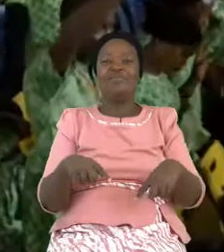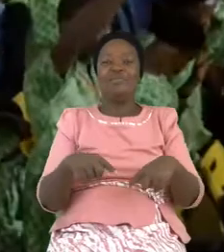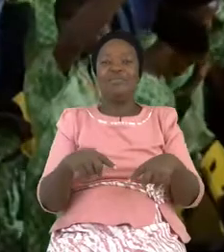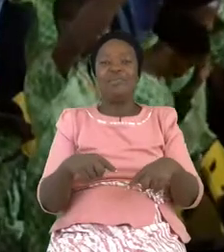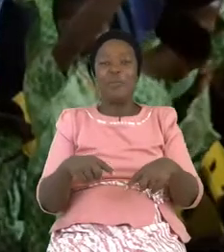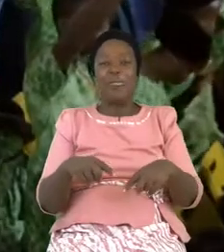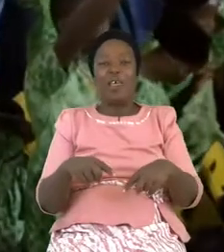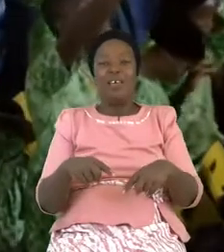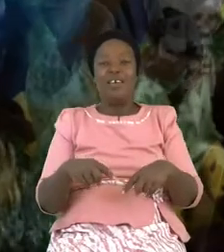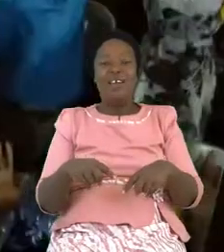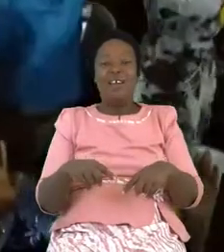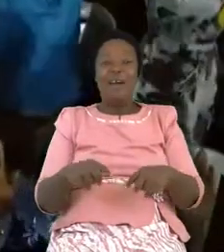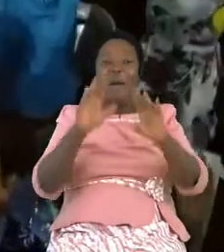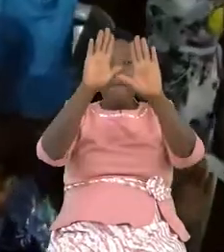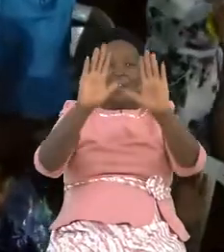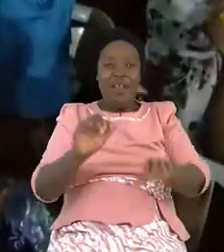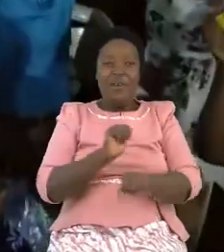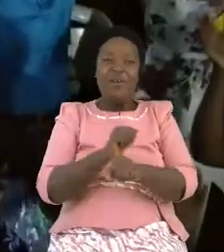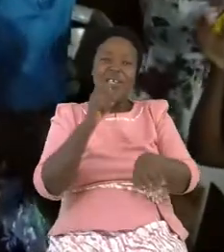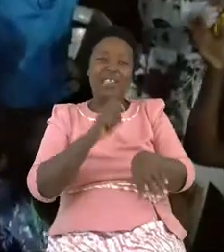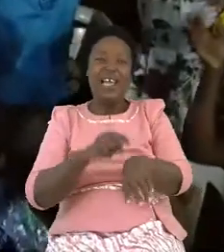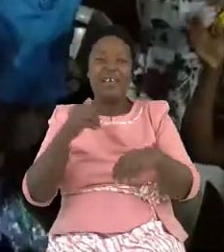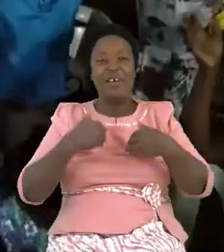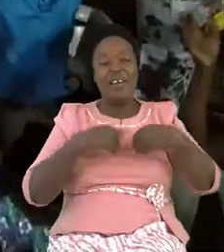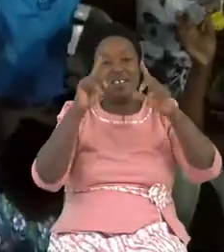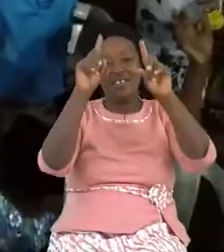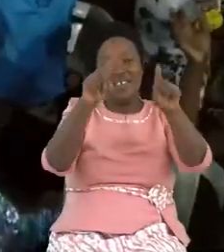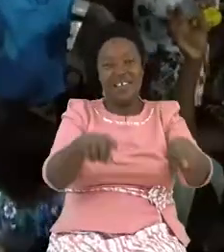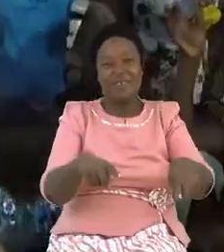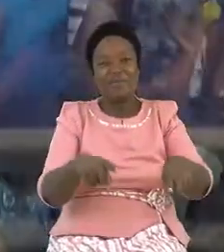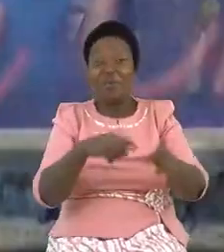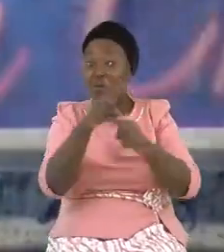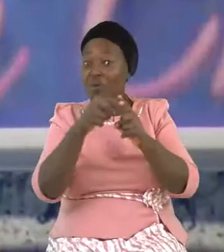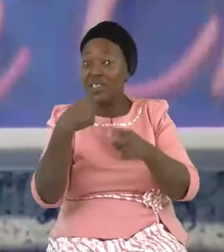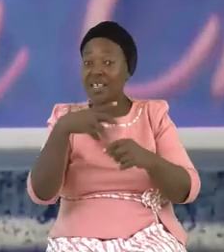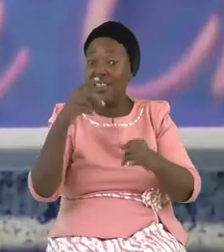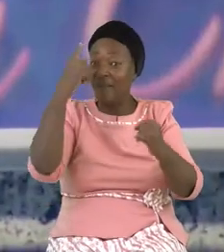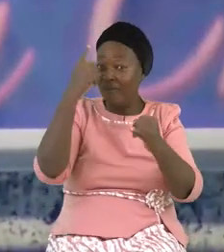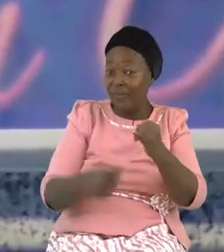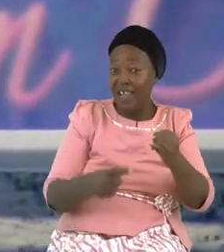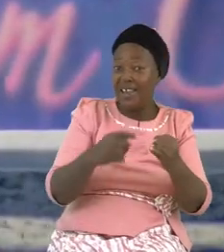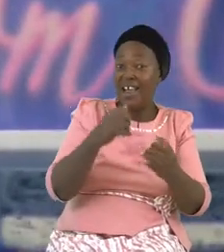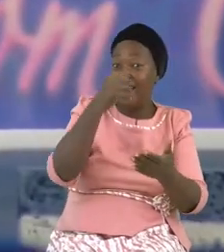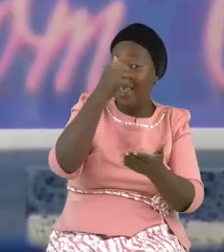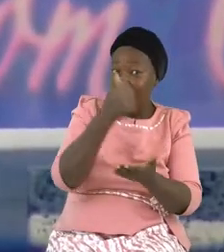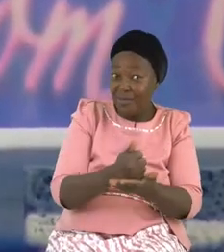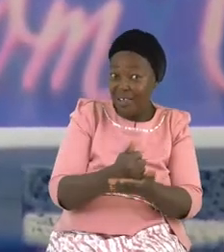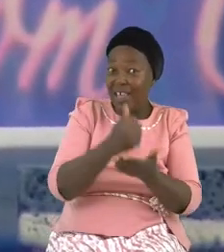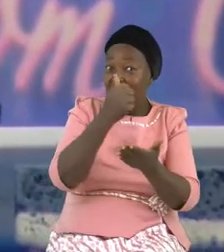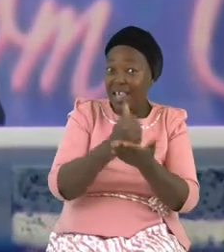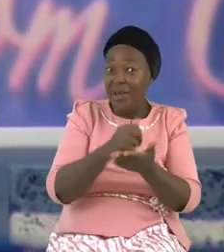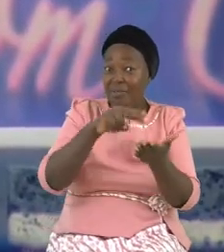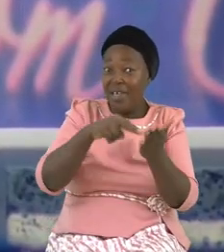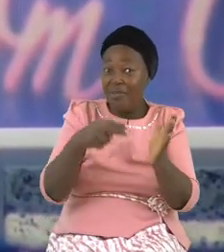Miracle time has come. When we say the final amen, amen means so let it